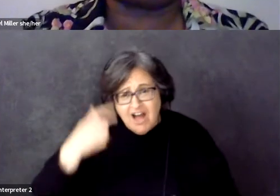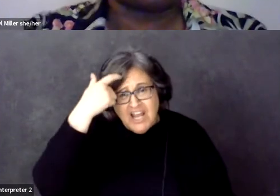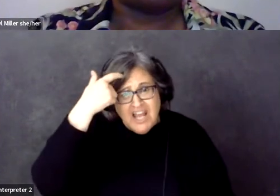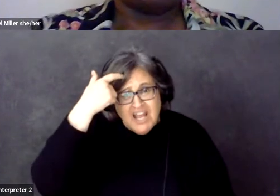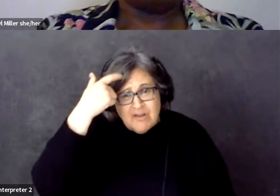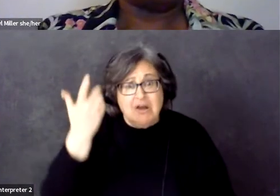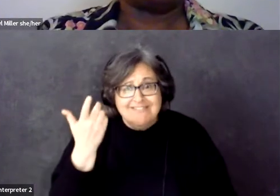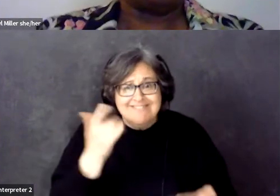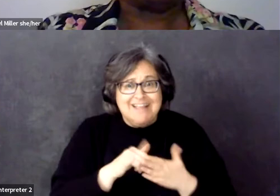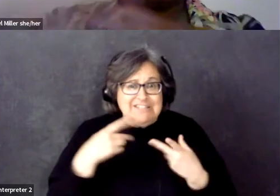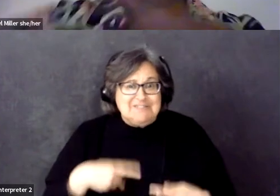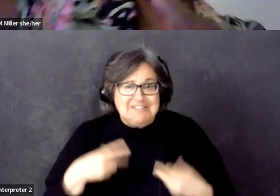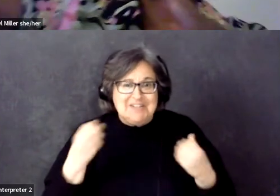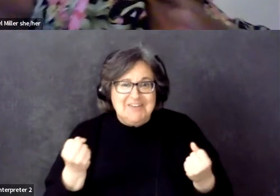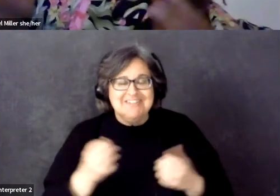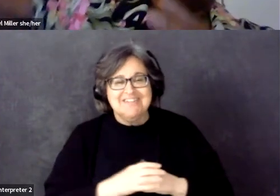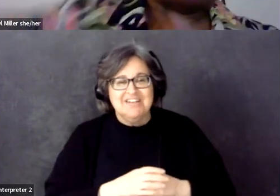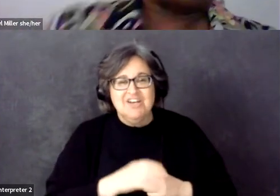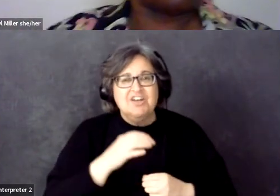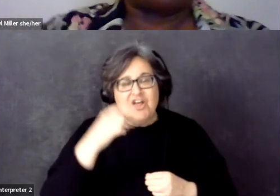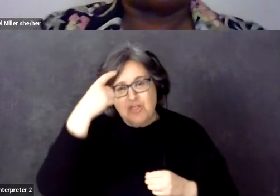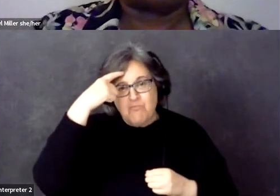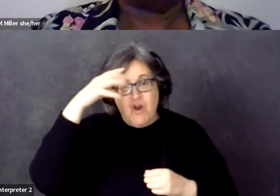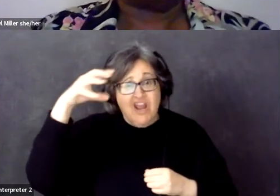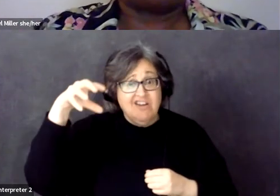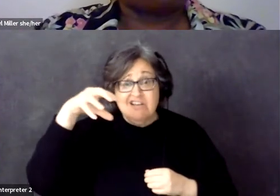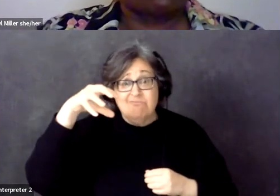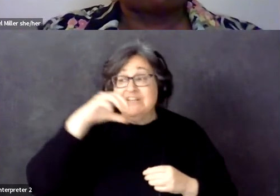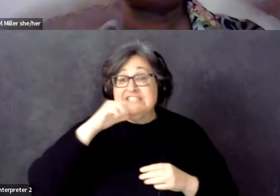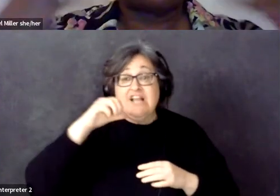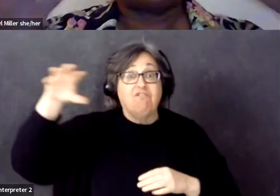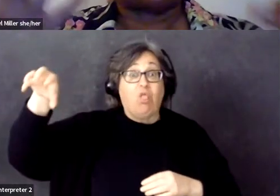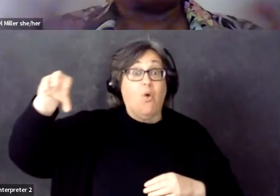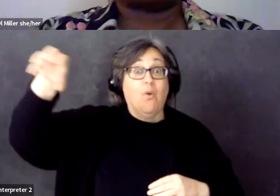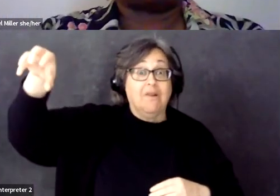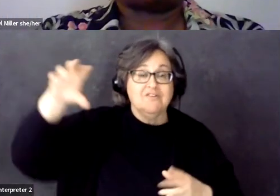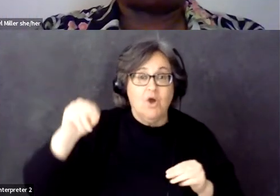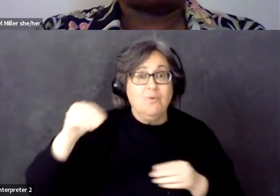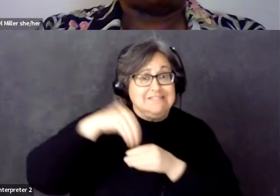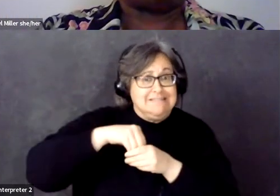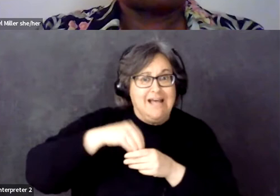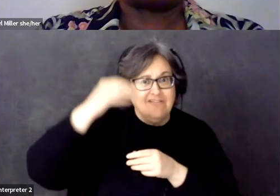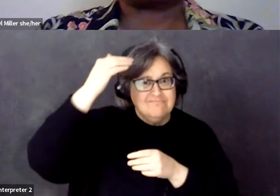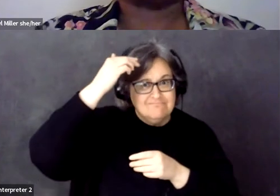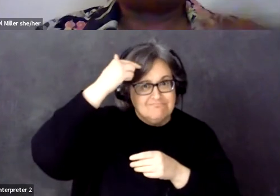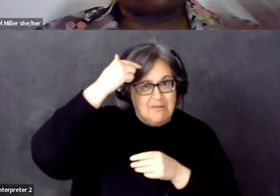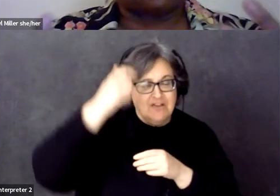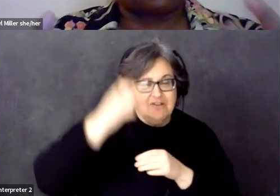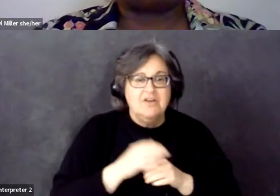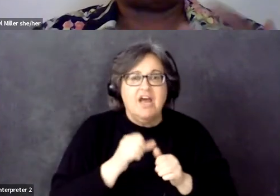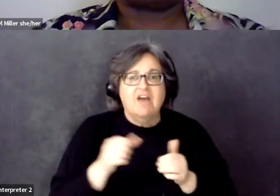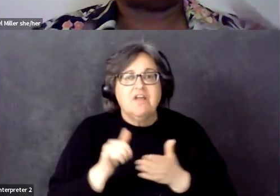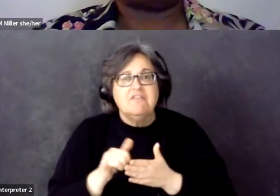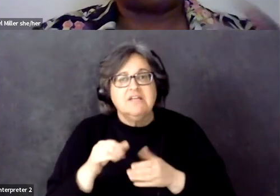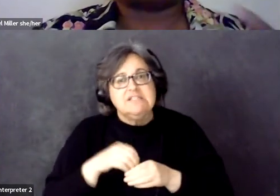bodies. they're not floating someplace else. So everything that comes out of our mind is a